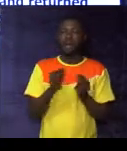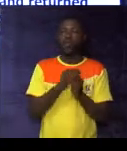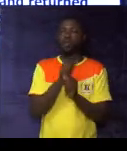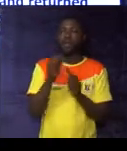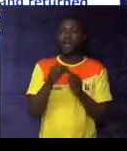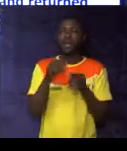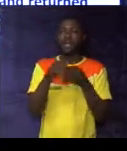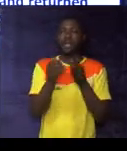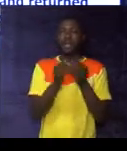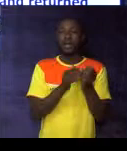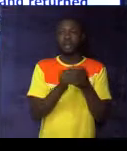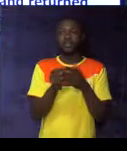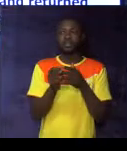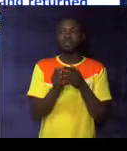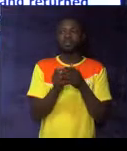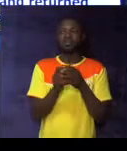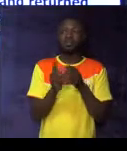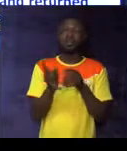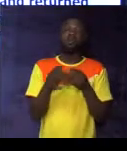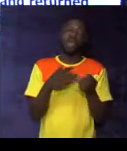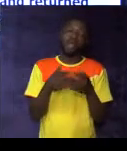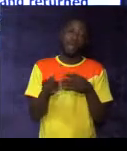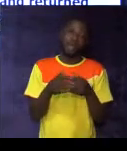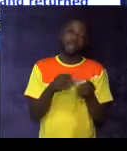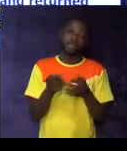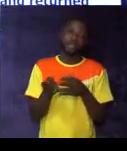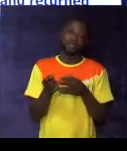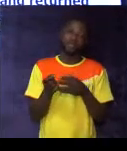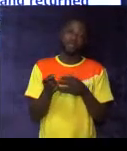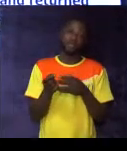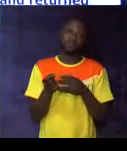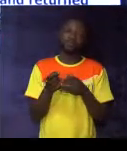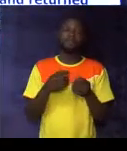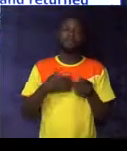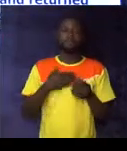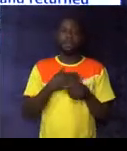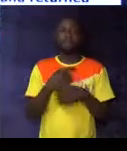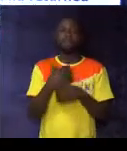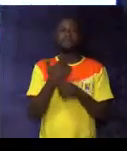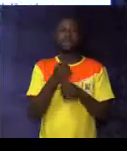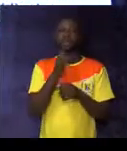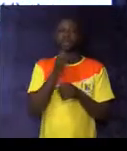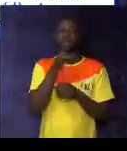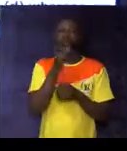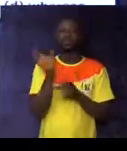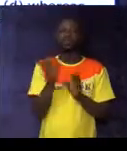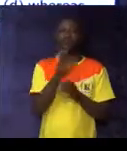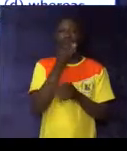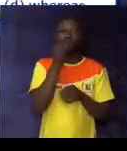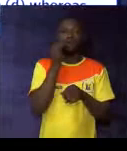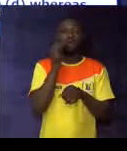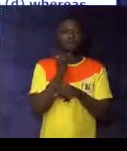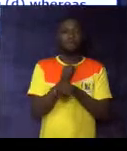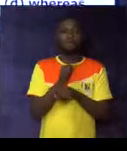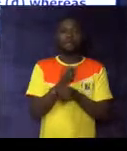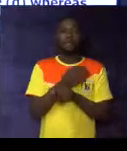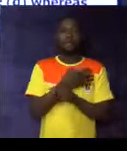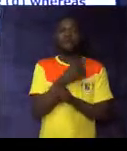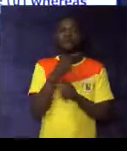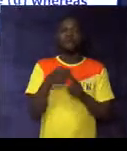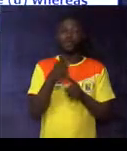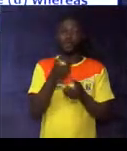While, when, in case, whereas. Please make sure you do your